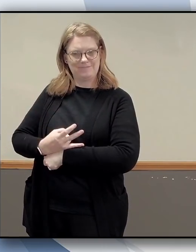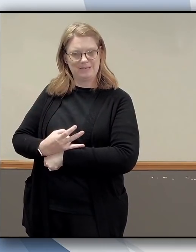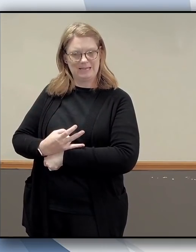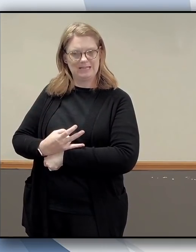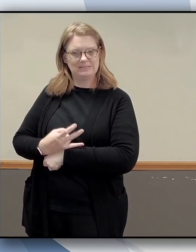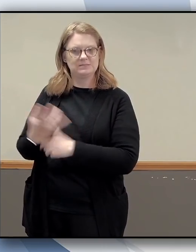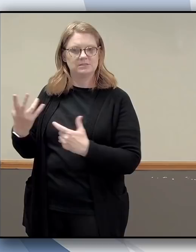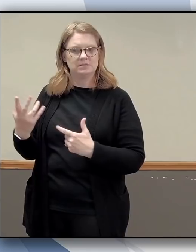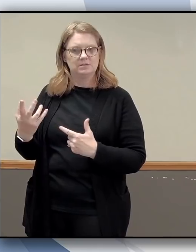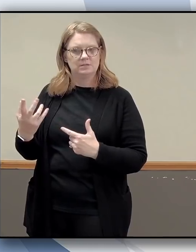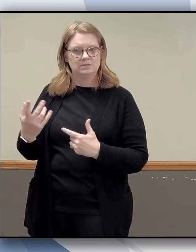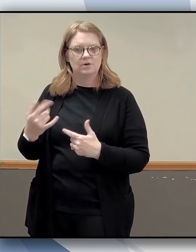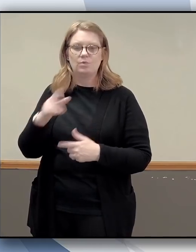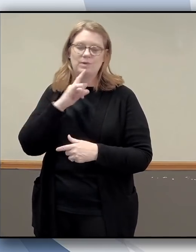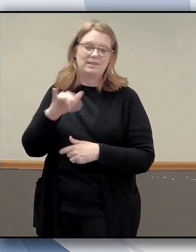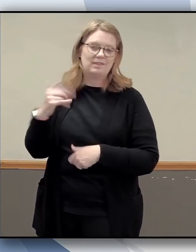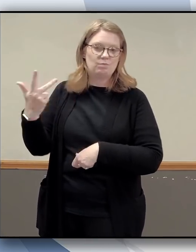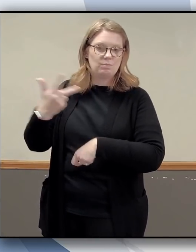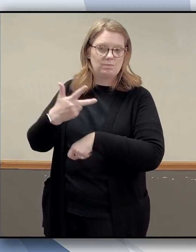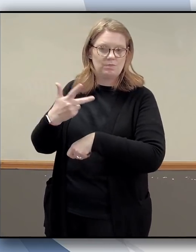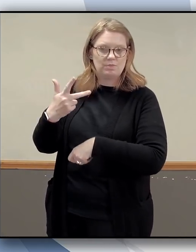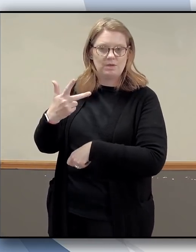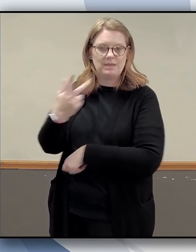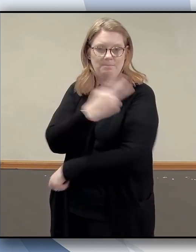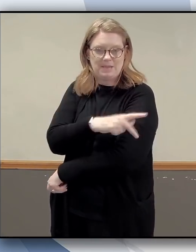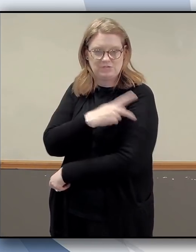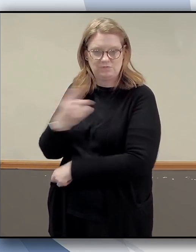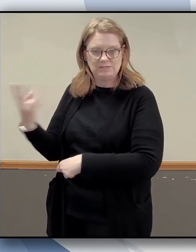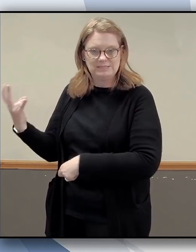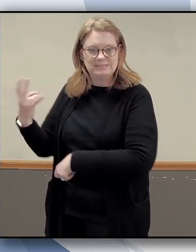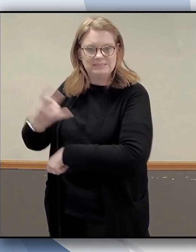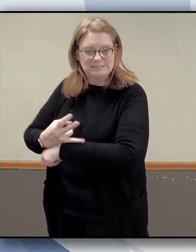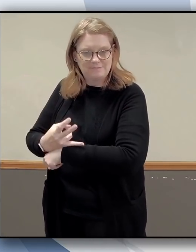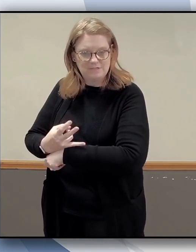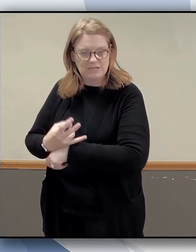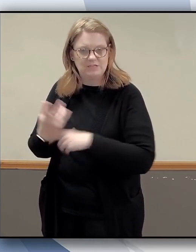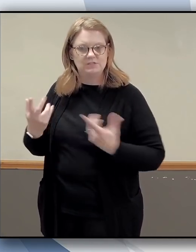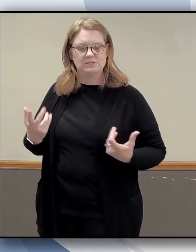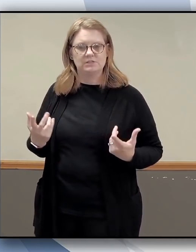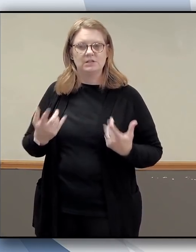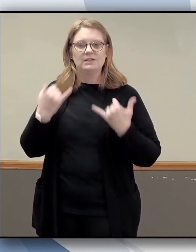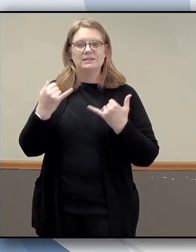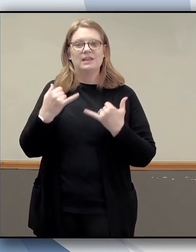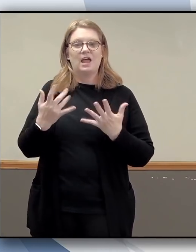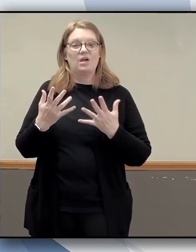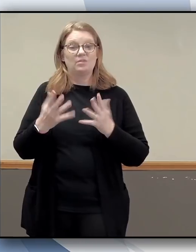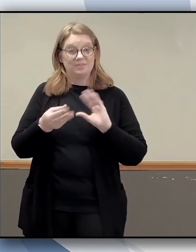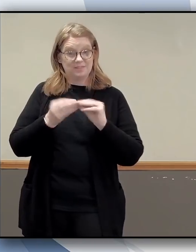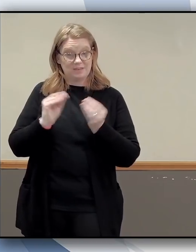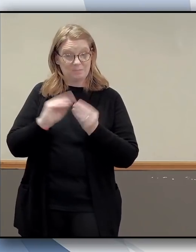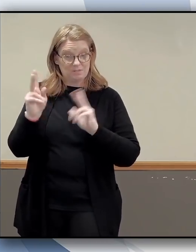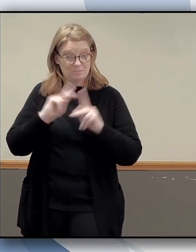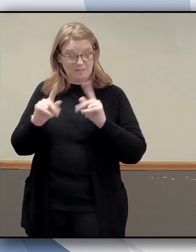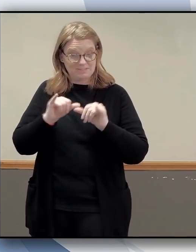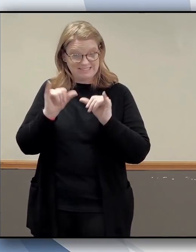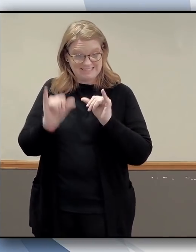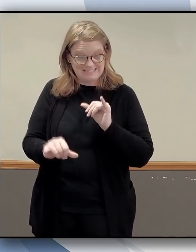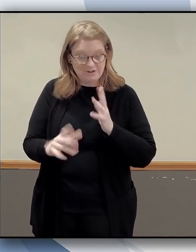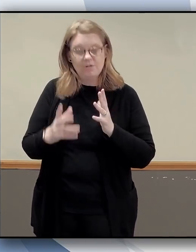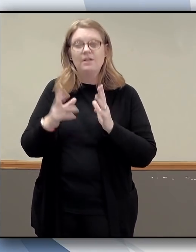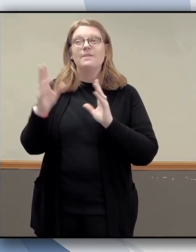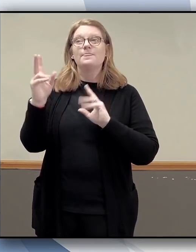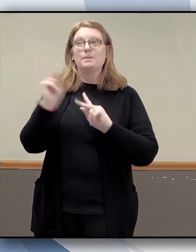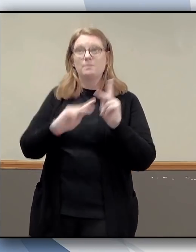as 3 patients for 7 days. So if a hospitalization is 1/3 in length, in part because of what we're doing with